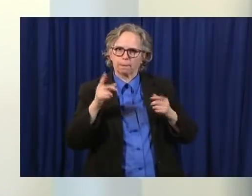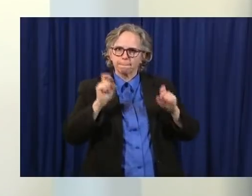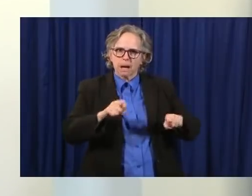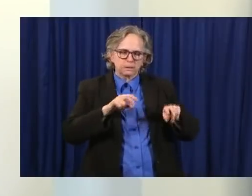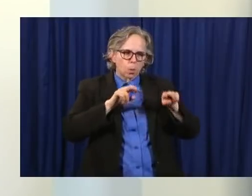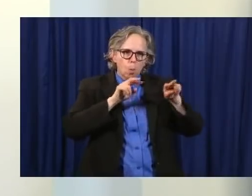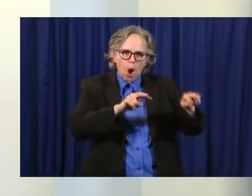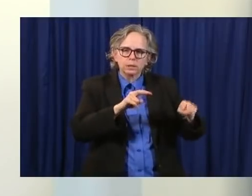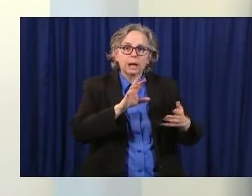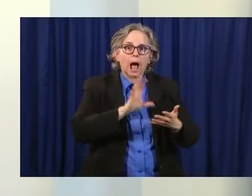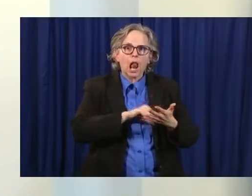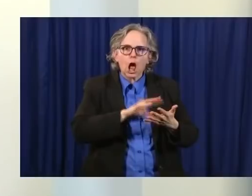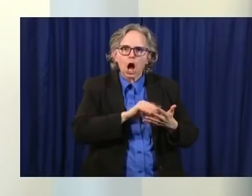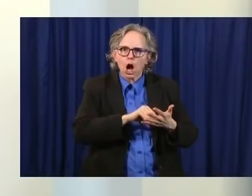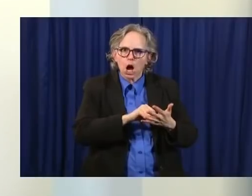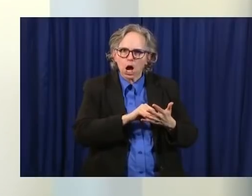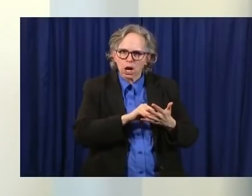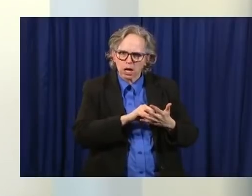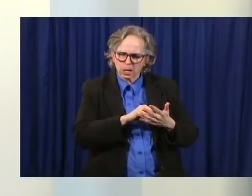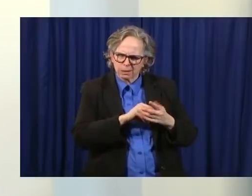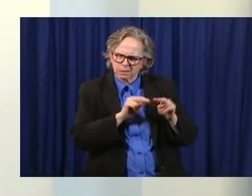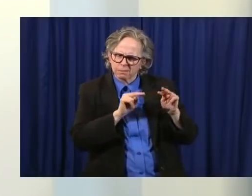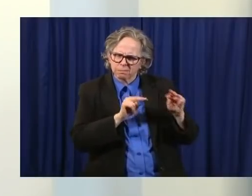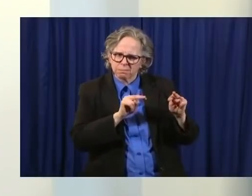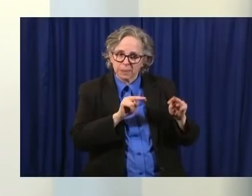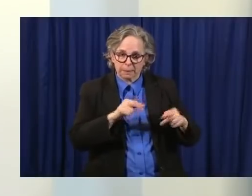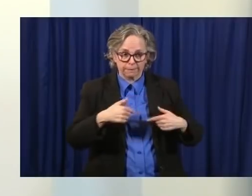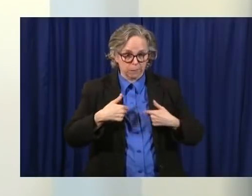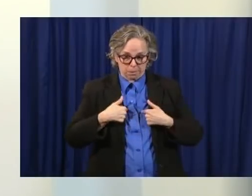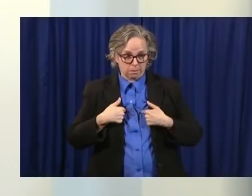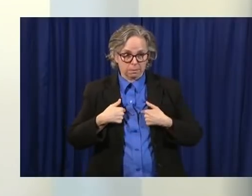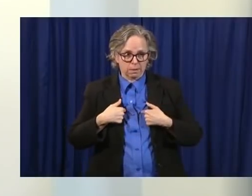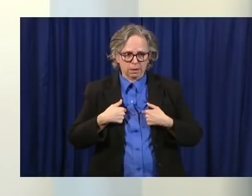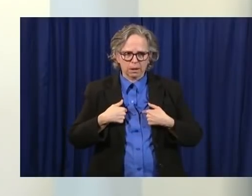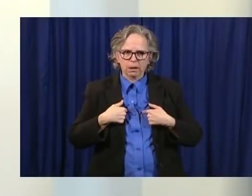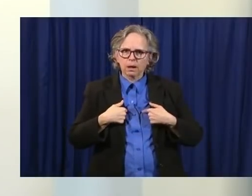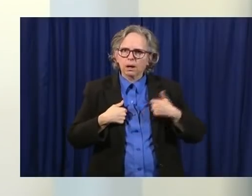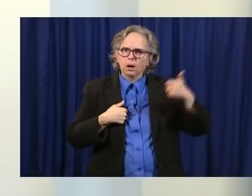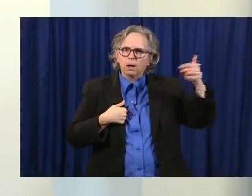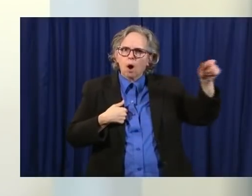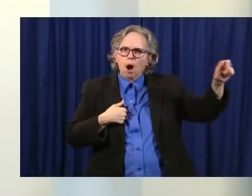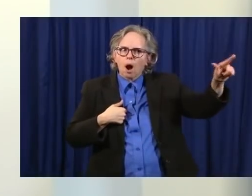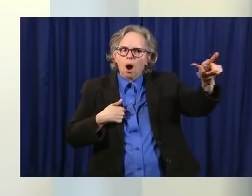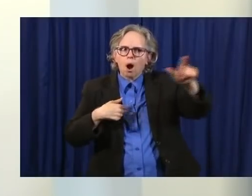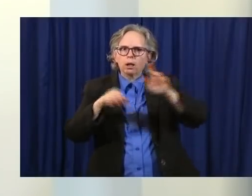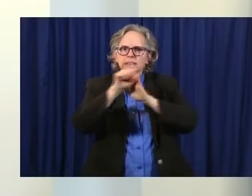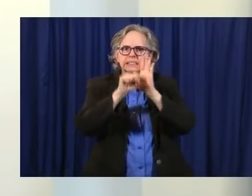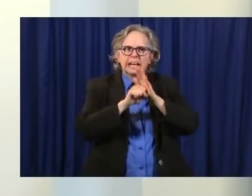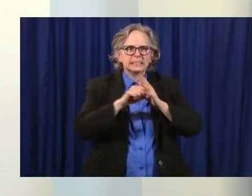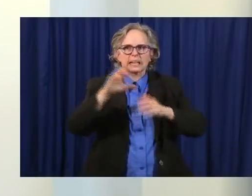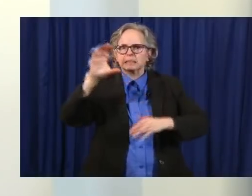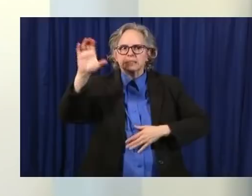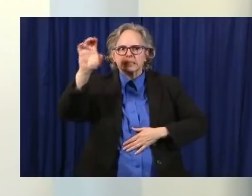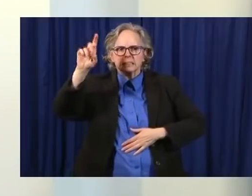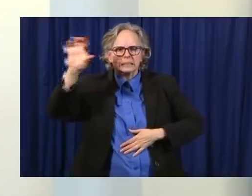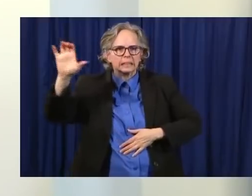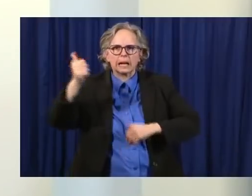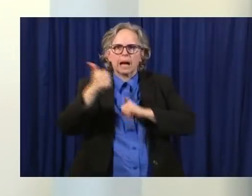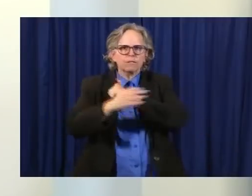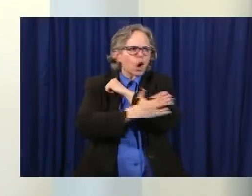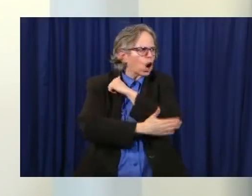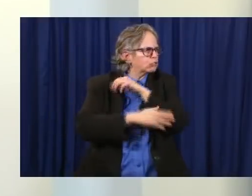just us. This is the CDC. This is every state in this country and every country in this world is